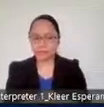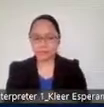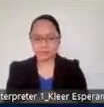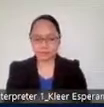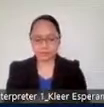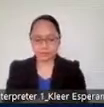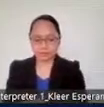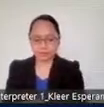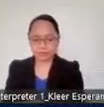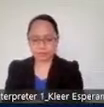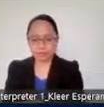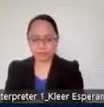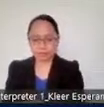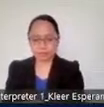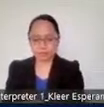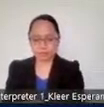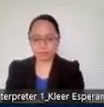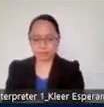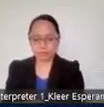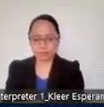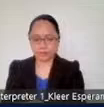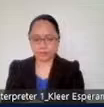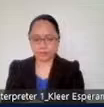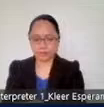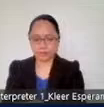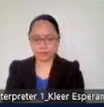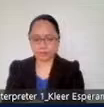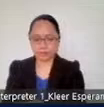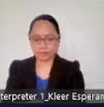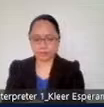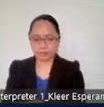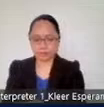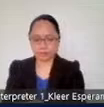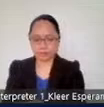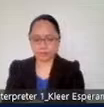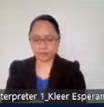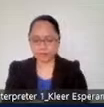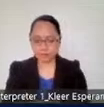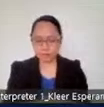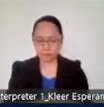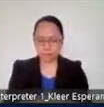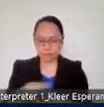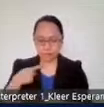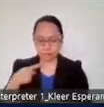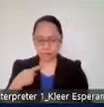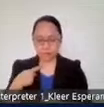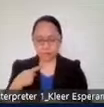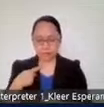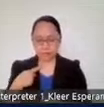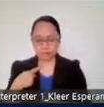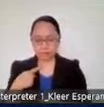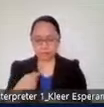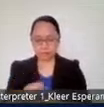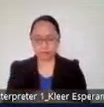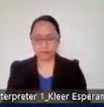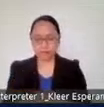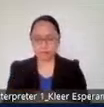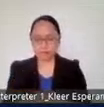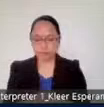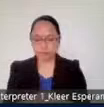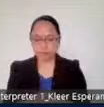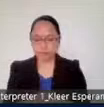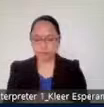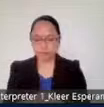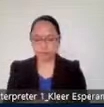community's leader elders through chanted poetic verses. Addressing the participants of the event as well as the ancestors